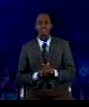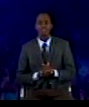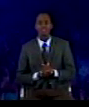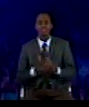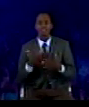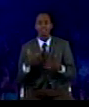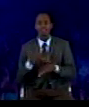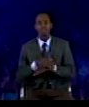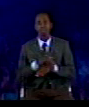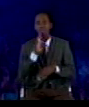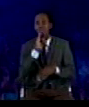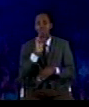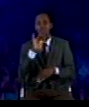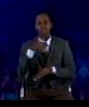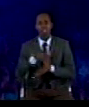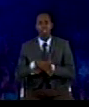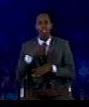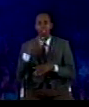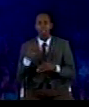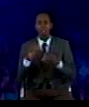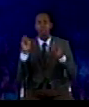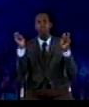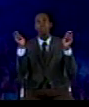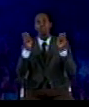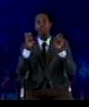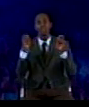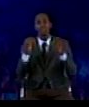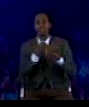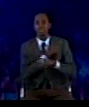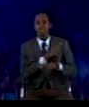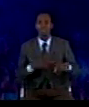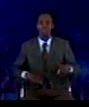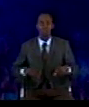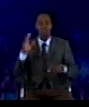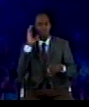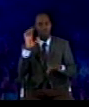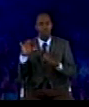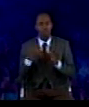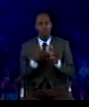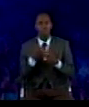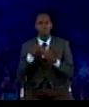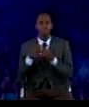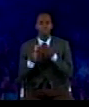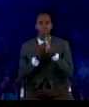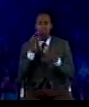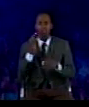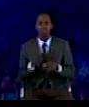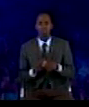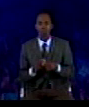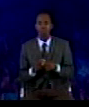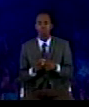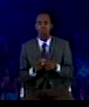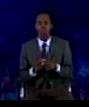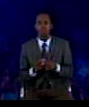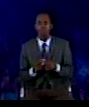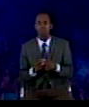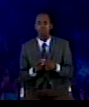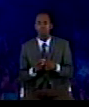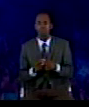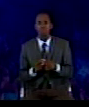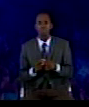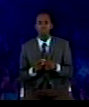Tonight is a night of celebration, and the Lord will do us good in Jesus' name. Let's all pray on our feet as we pray